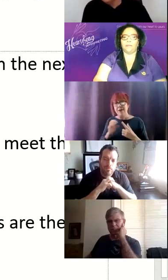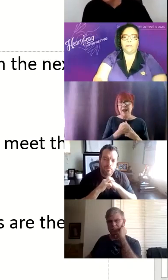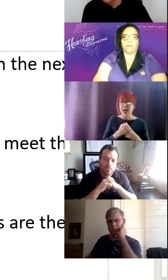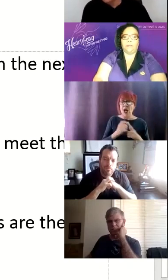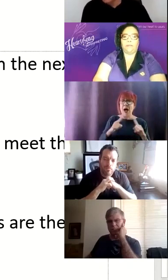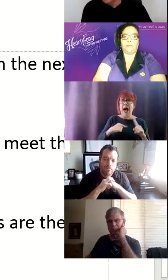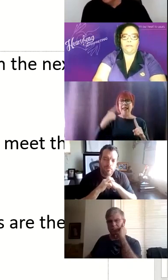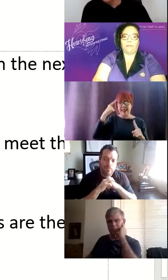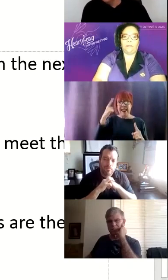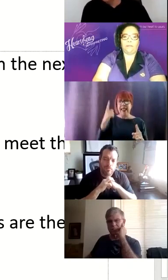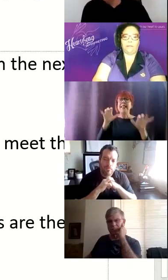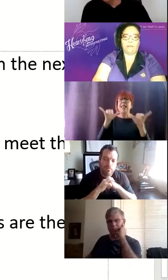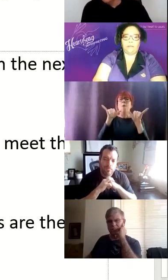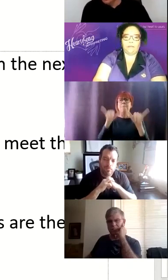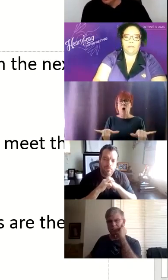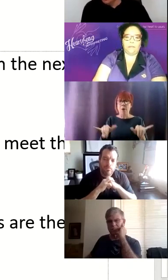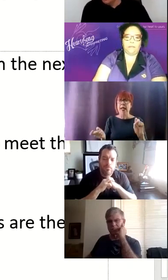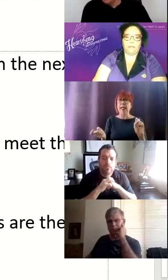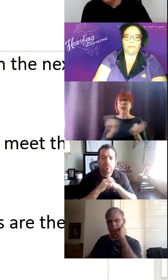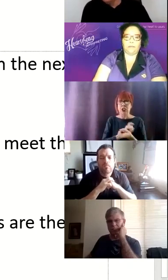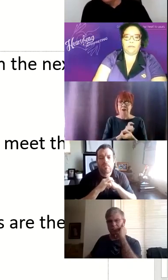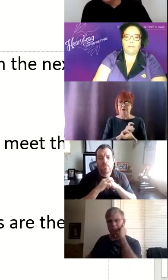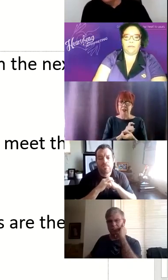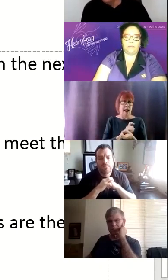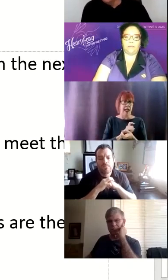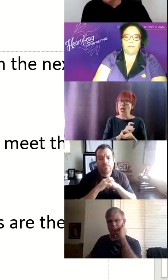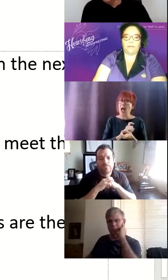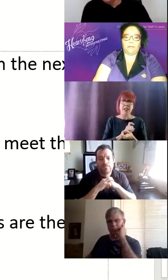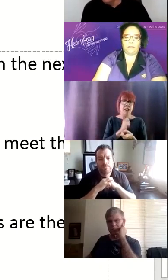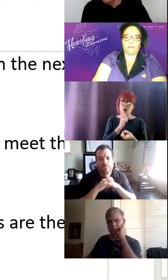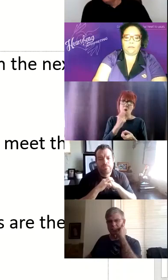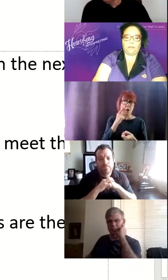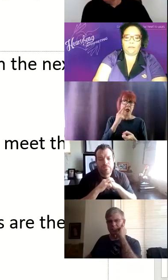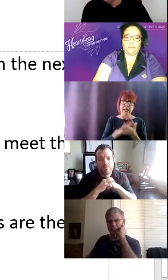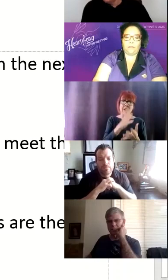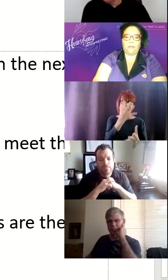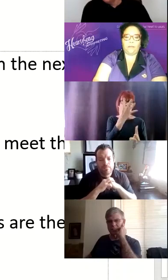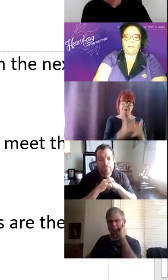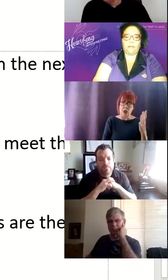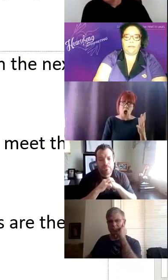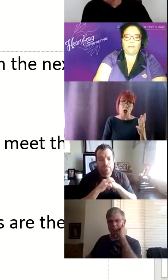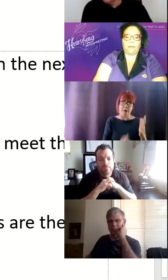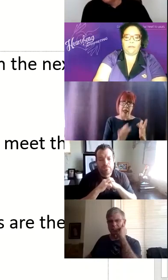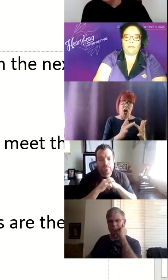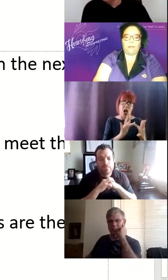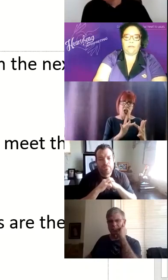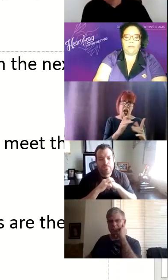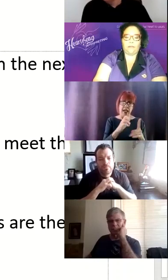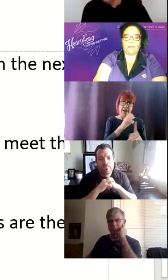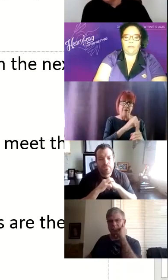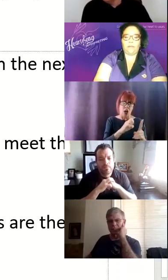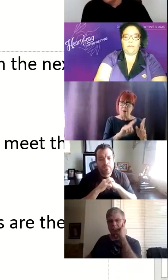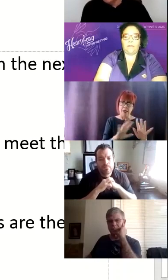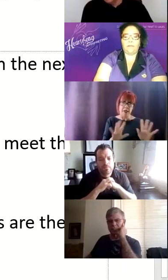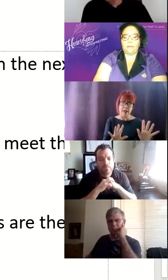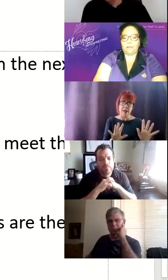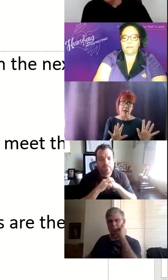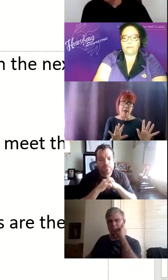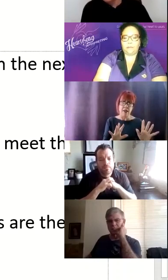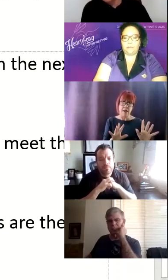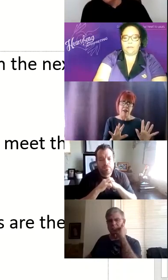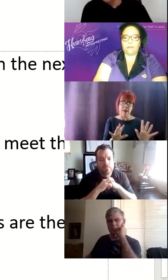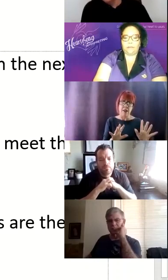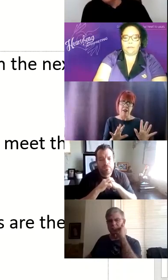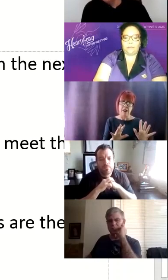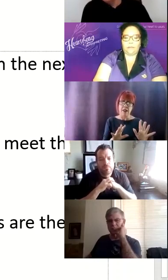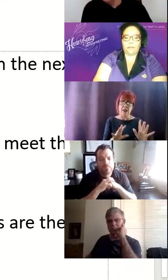shift. I don't know if that's ever going to go away. You know what I mean? The online environment, as extensively